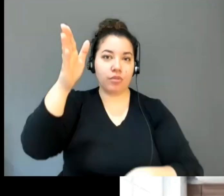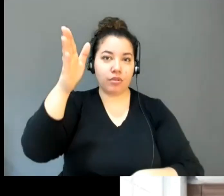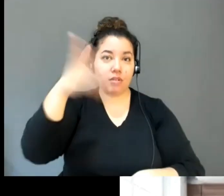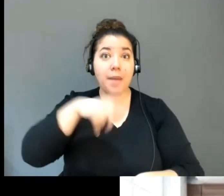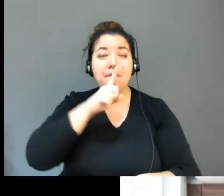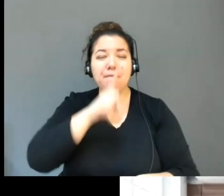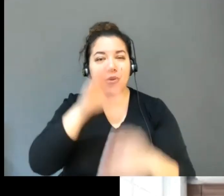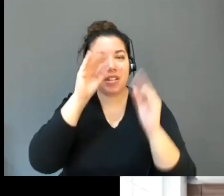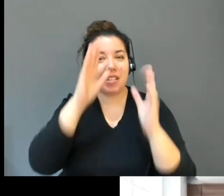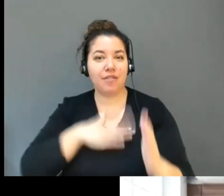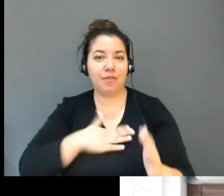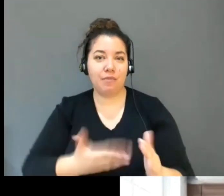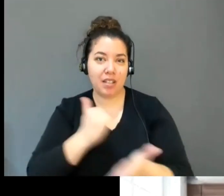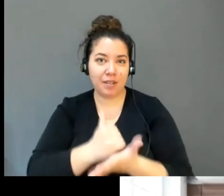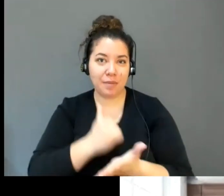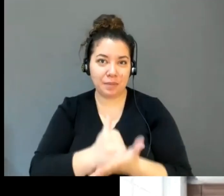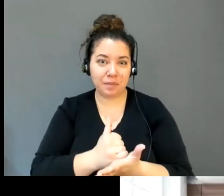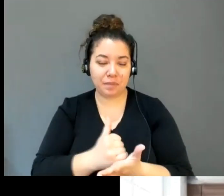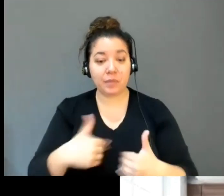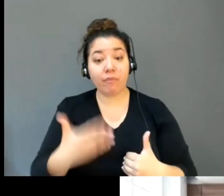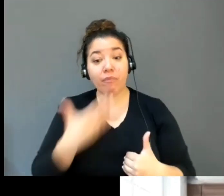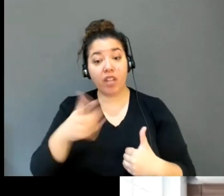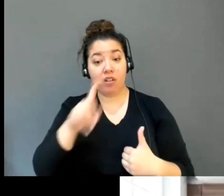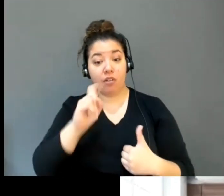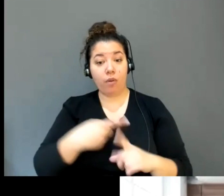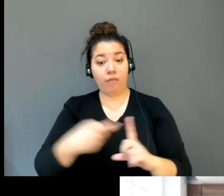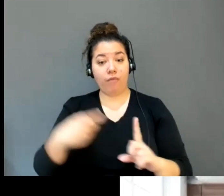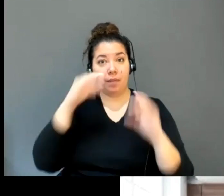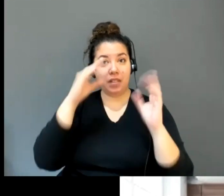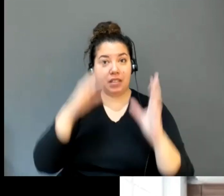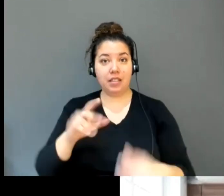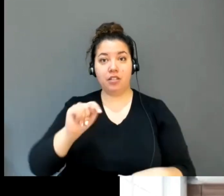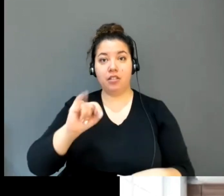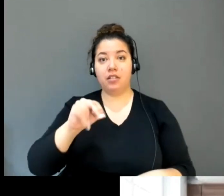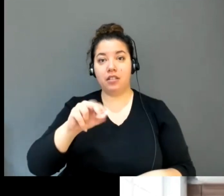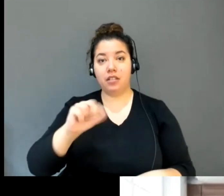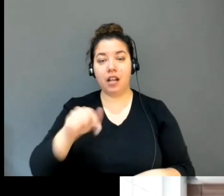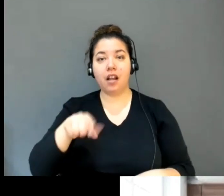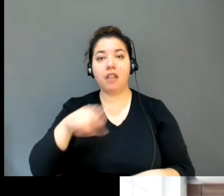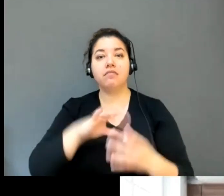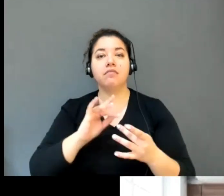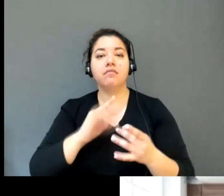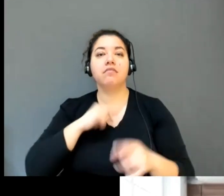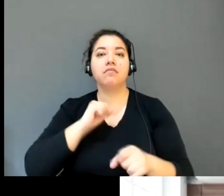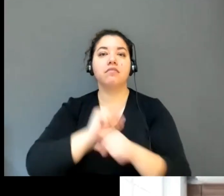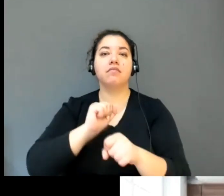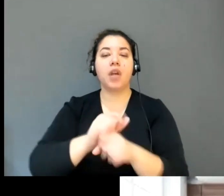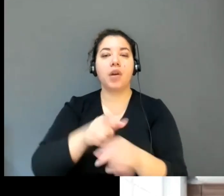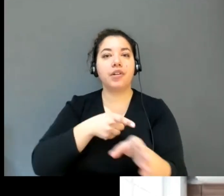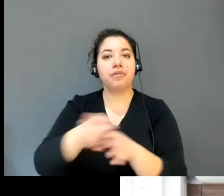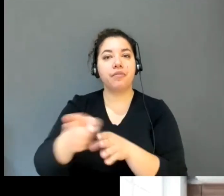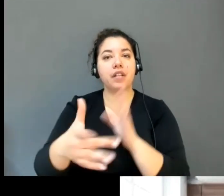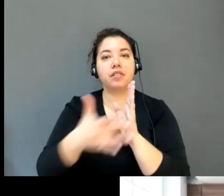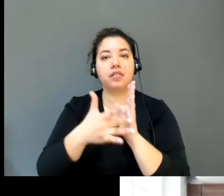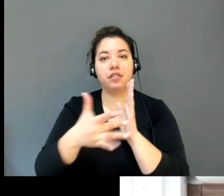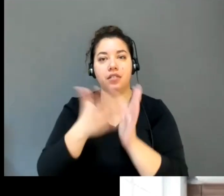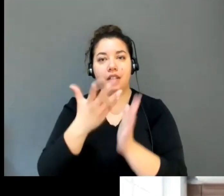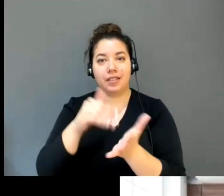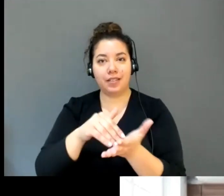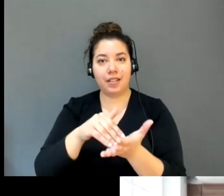help you. I have a good question here from a teacher, Tina Fitzgerald. She said, I work at a career technology center that offers training